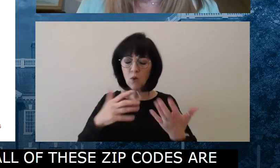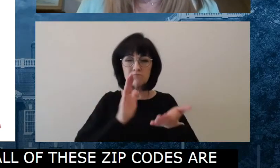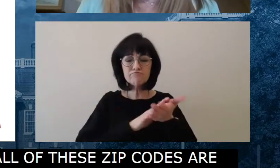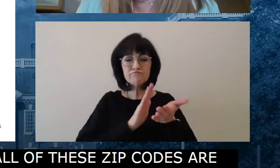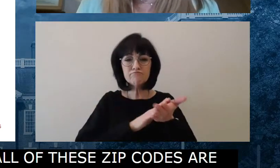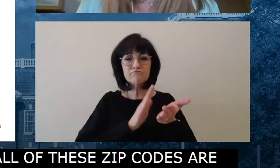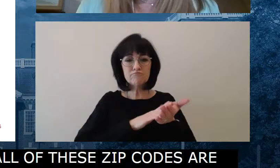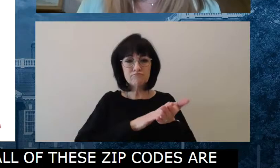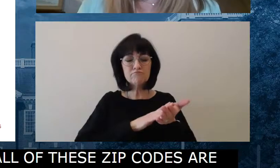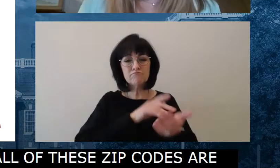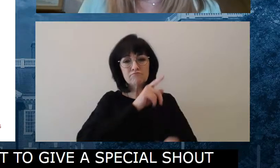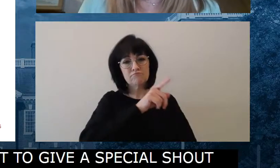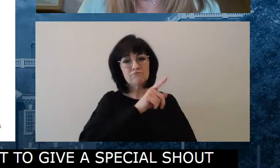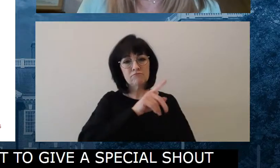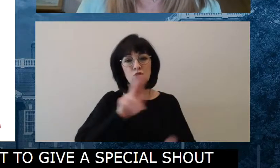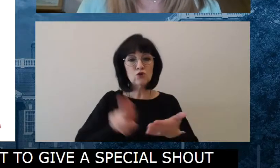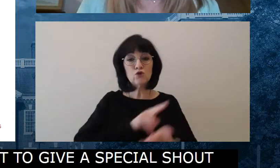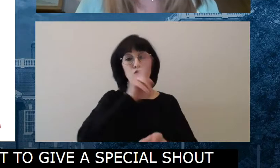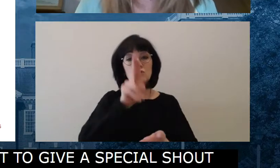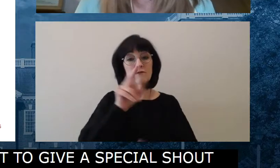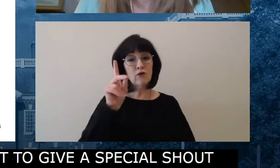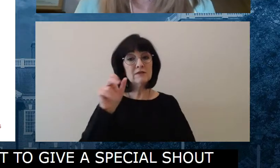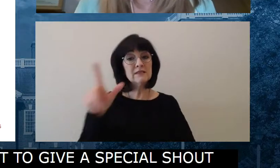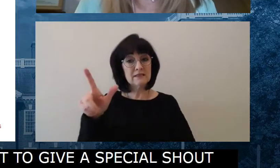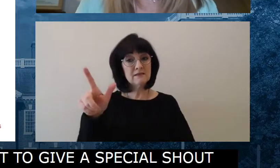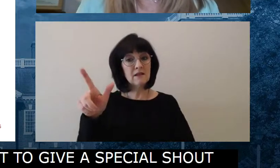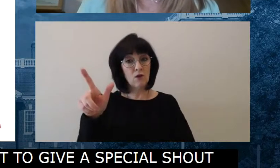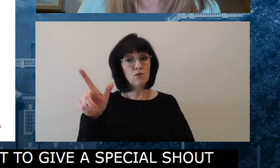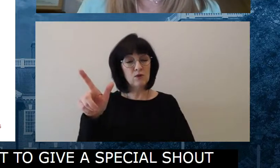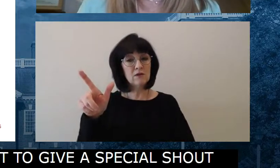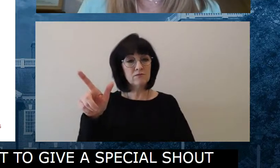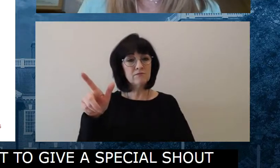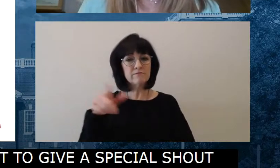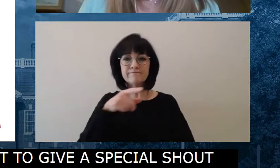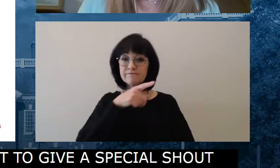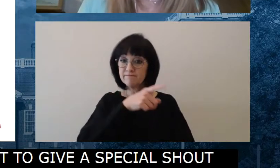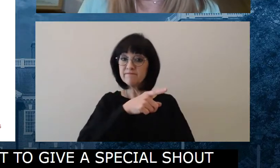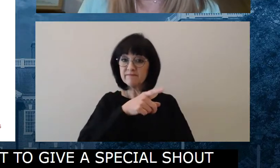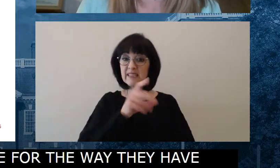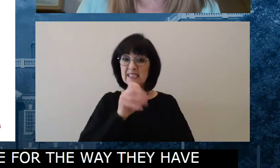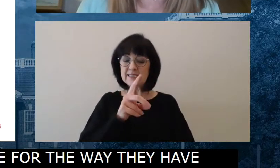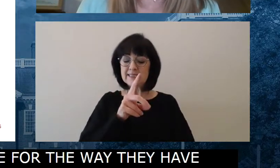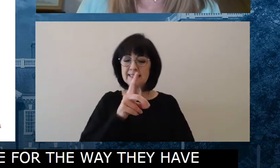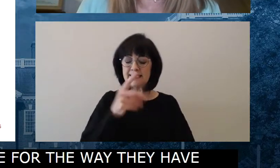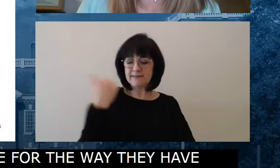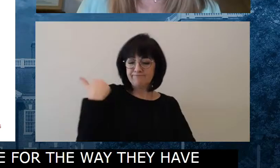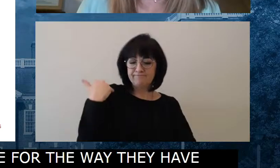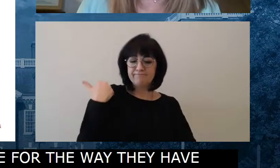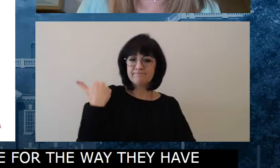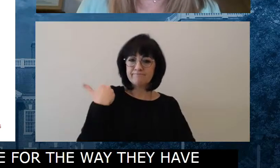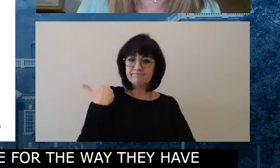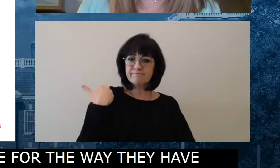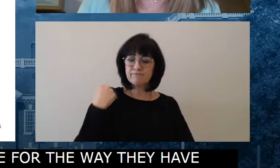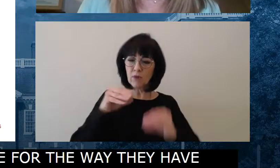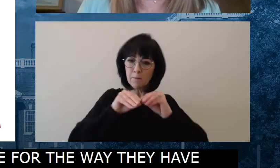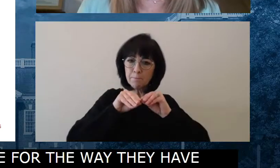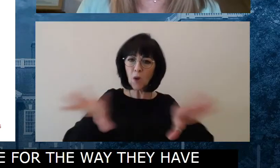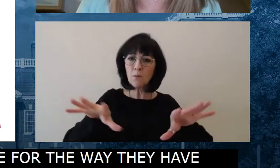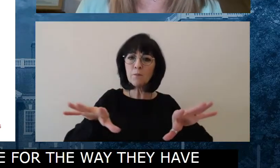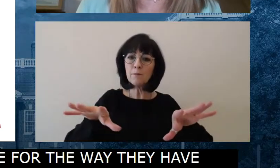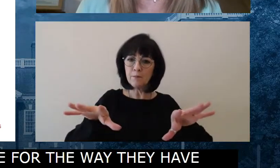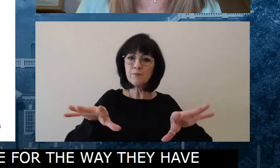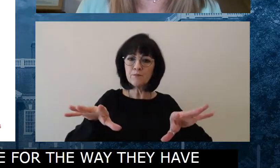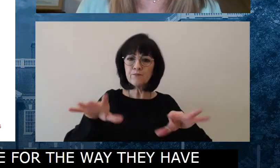they have approached the pretty significant outbreak that occurred quickly when students